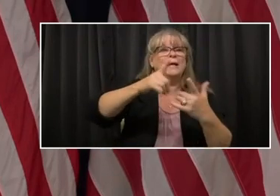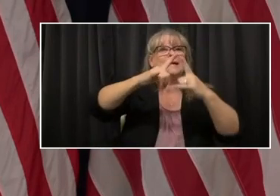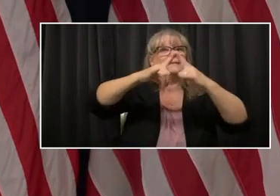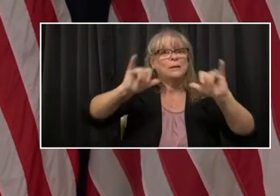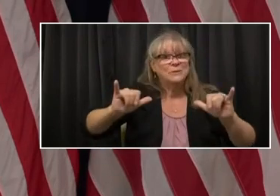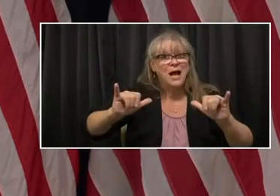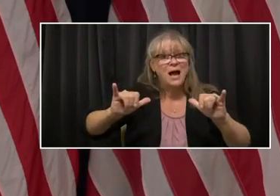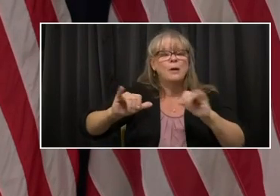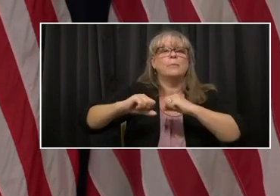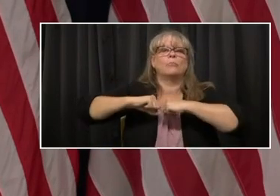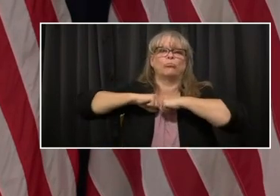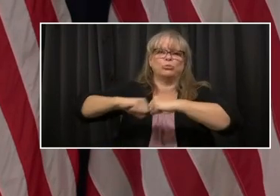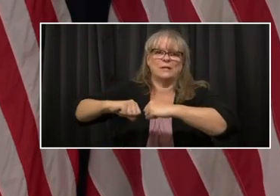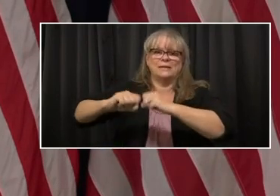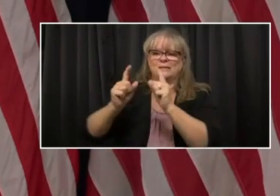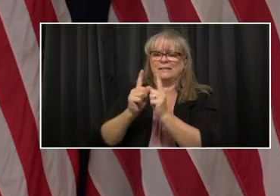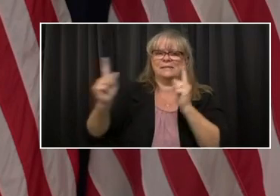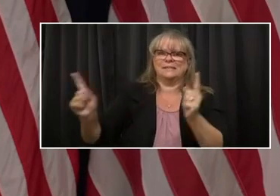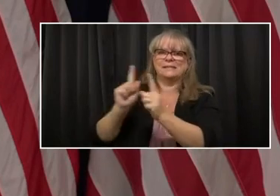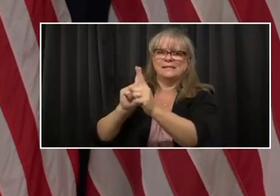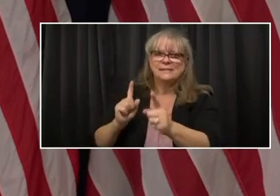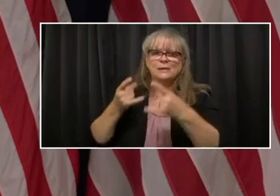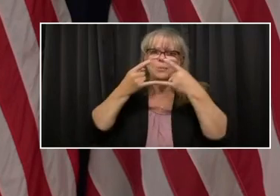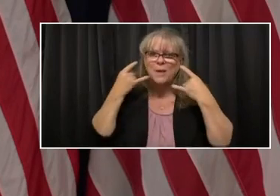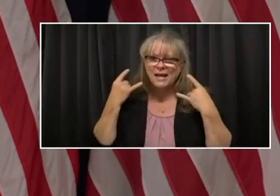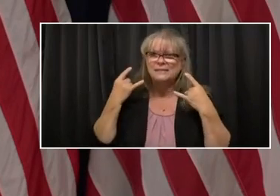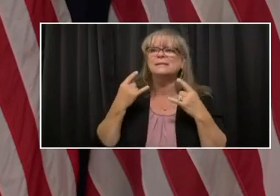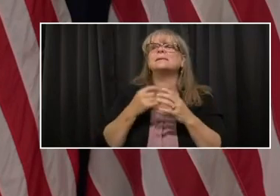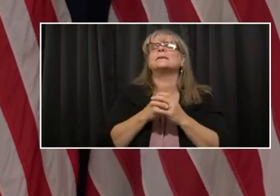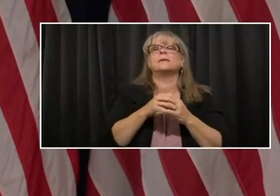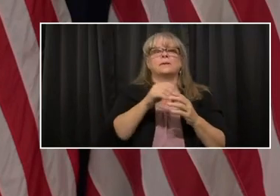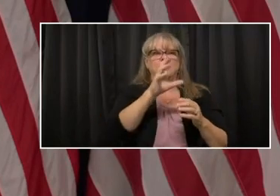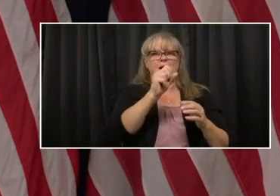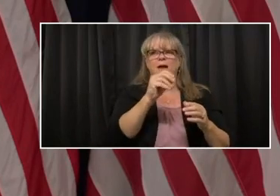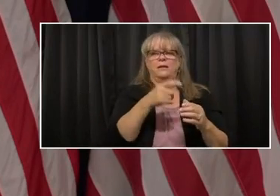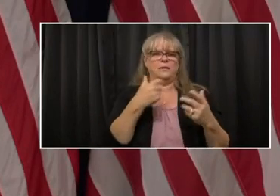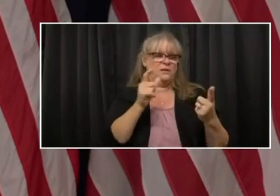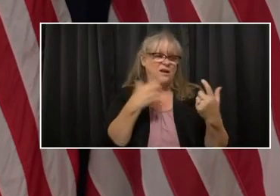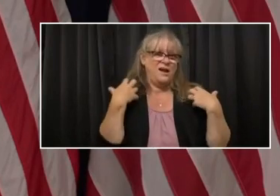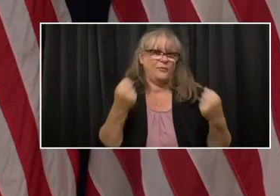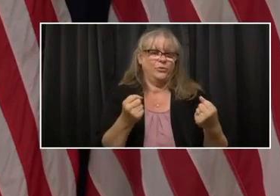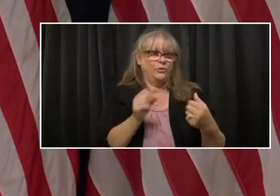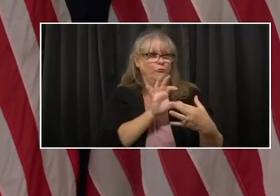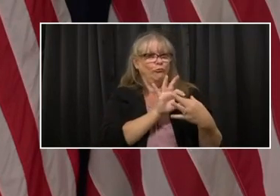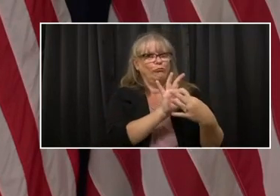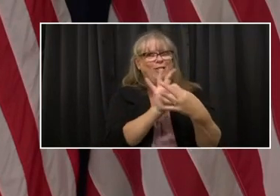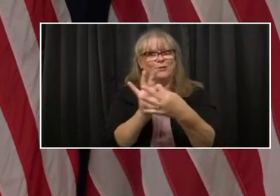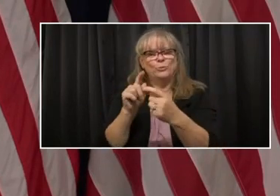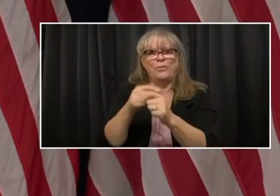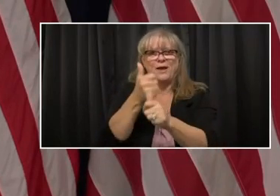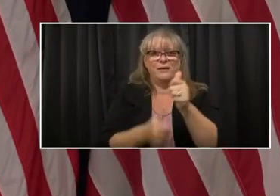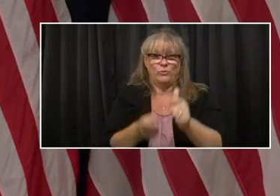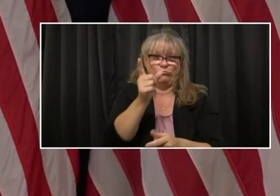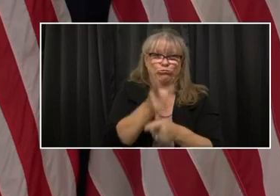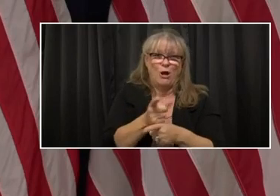those relationships. Relief, right? Relief that we hope that the school